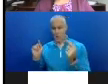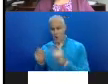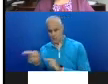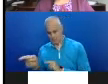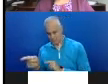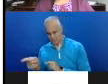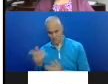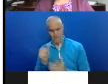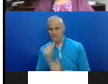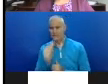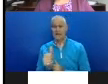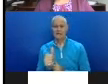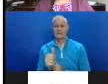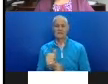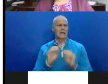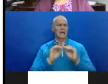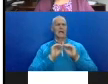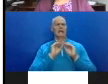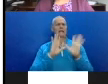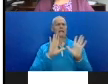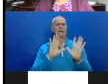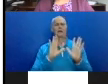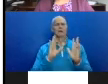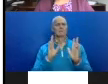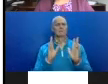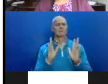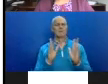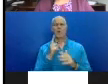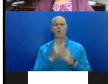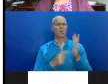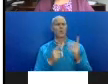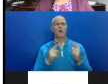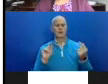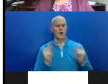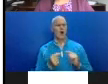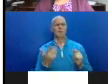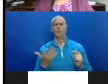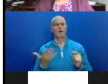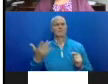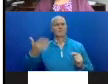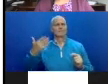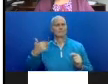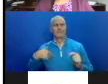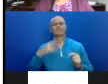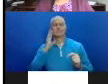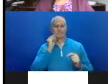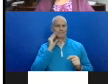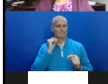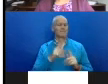be clear about what has the harm been, you know, this abuse that I've experienced. So